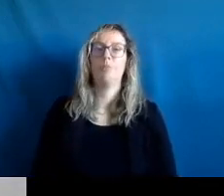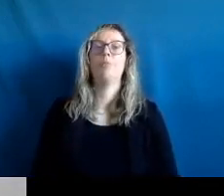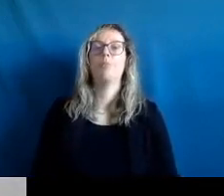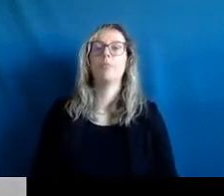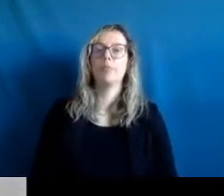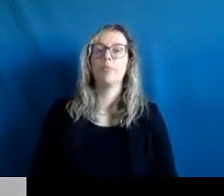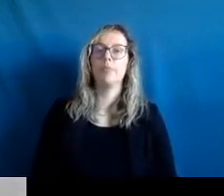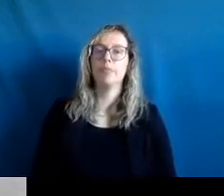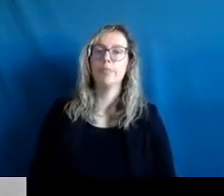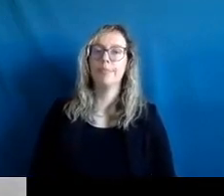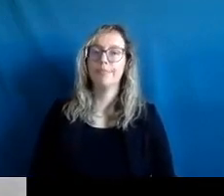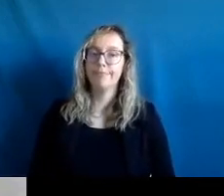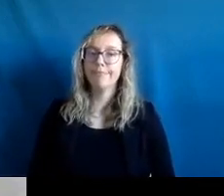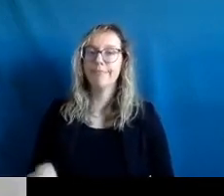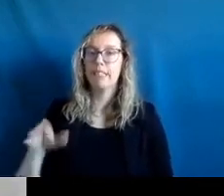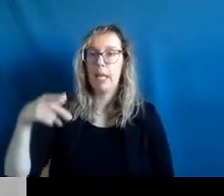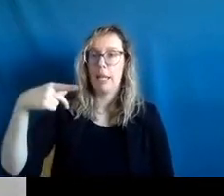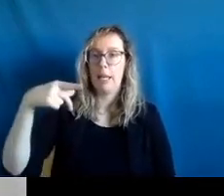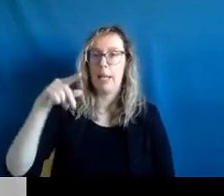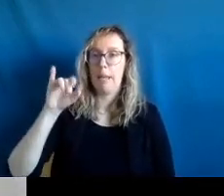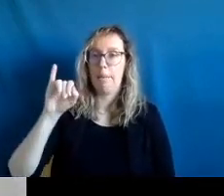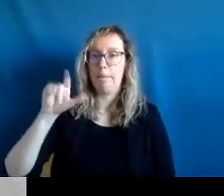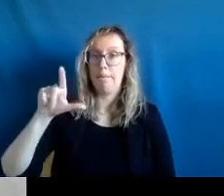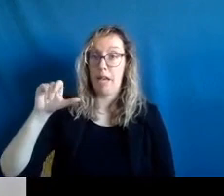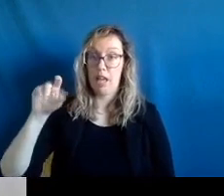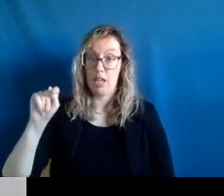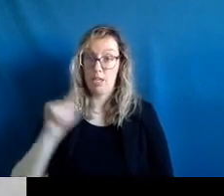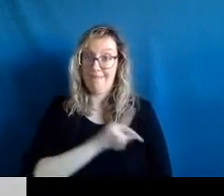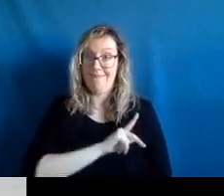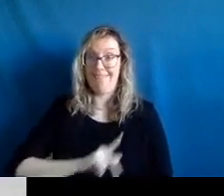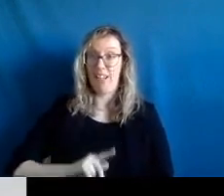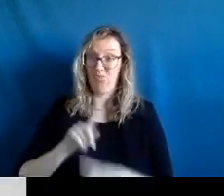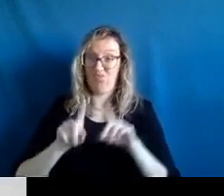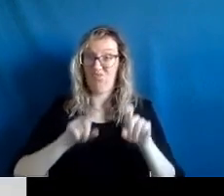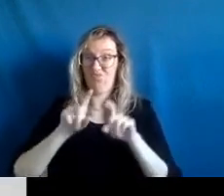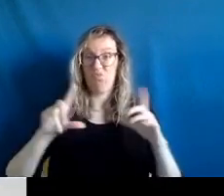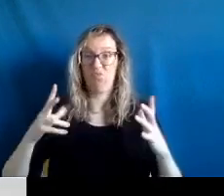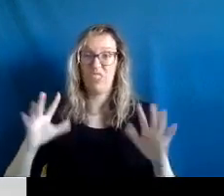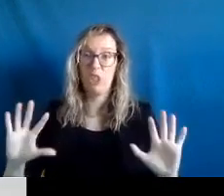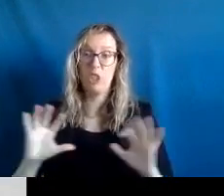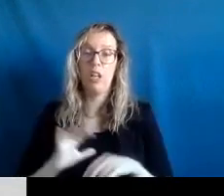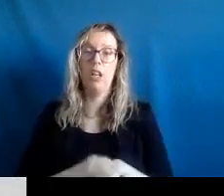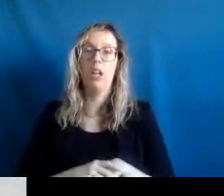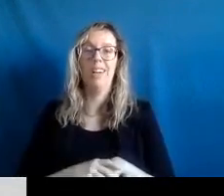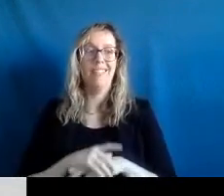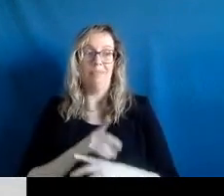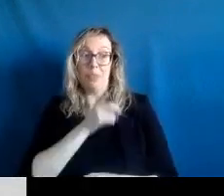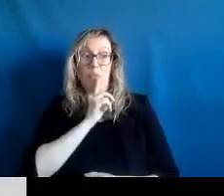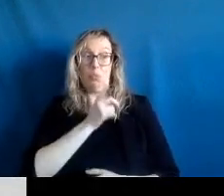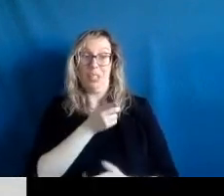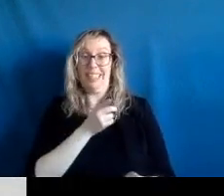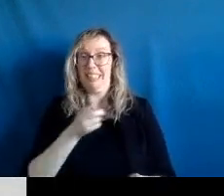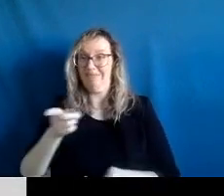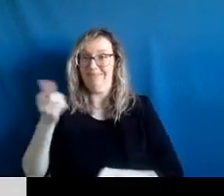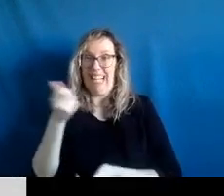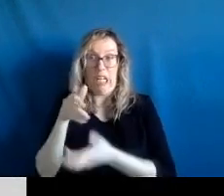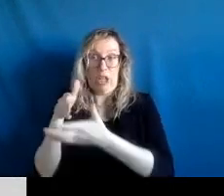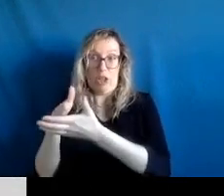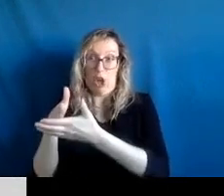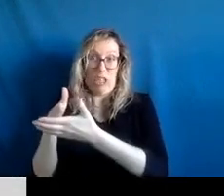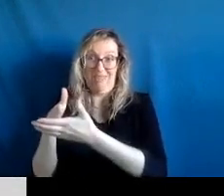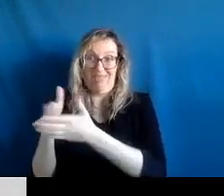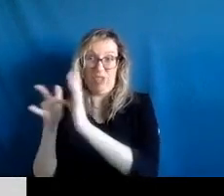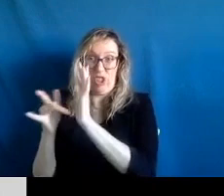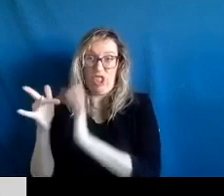After Pilate said this, he returned to the Jewish leaders and said, "I find no grounds for any charge against him. You have